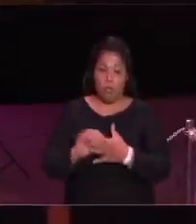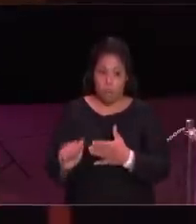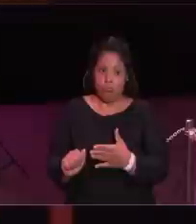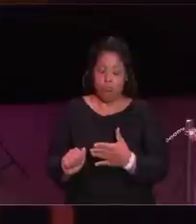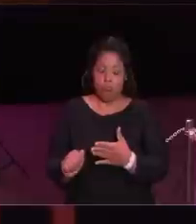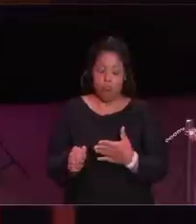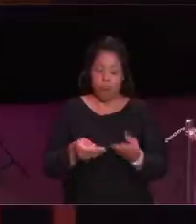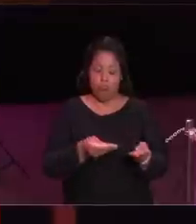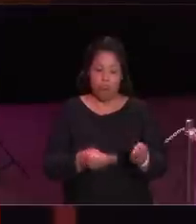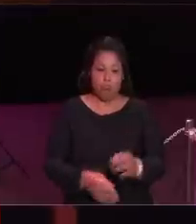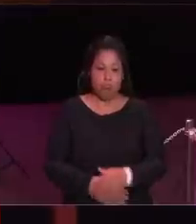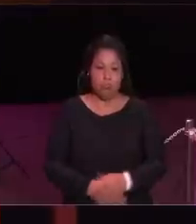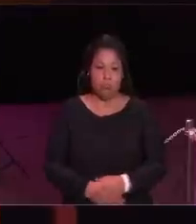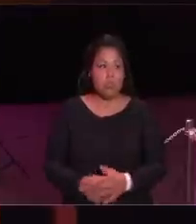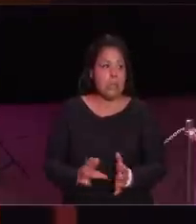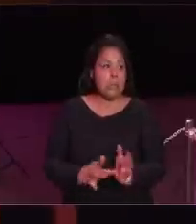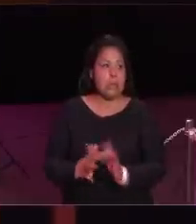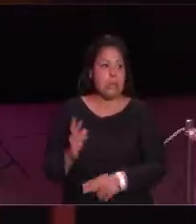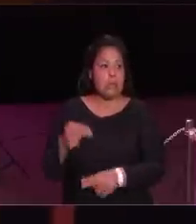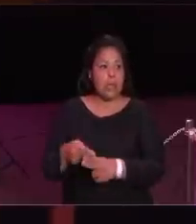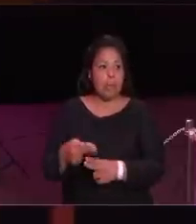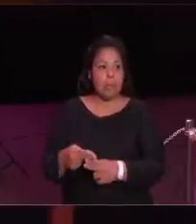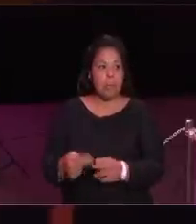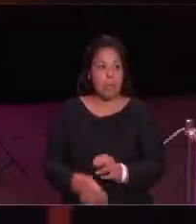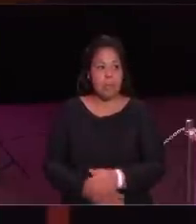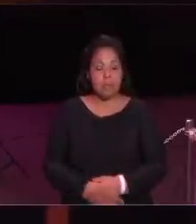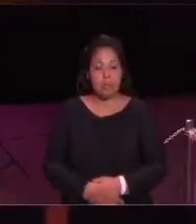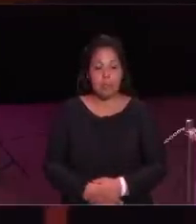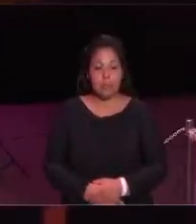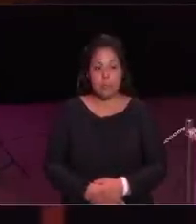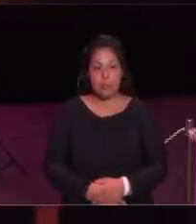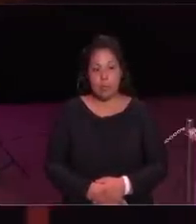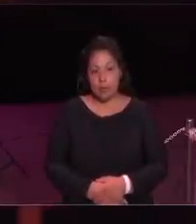$100. In Jesus' name.